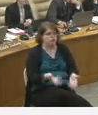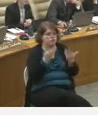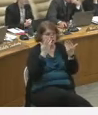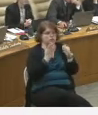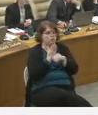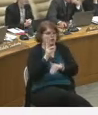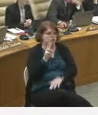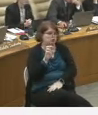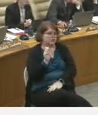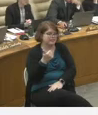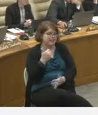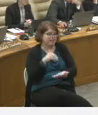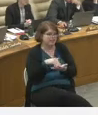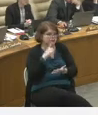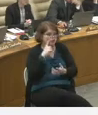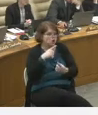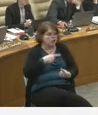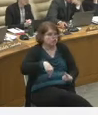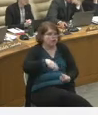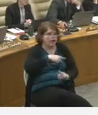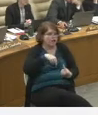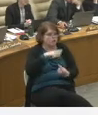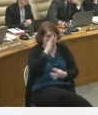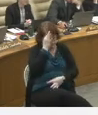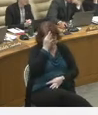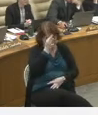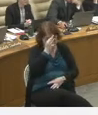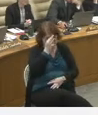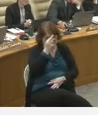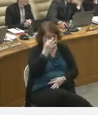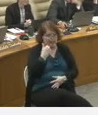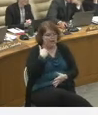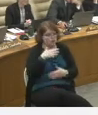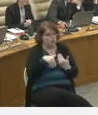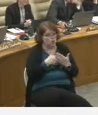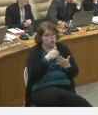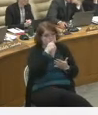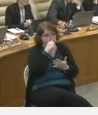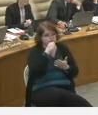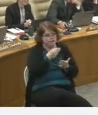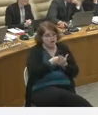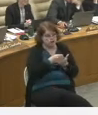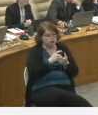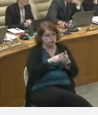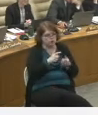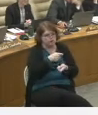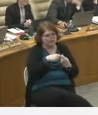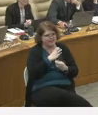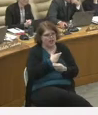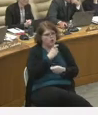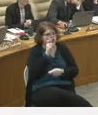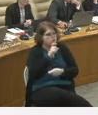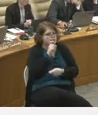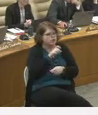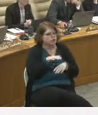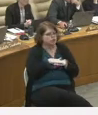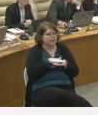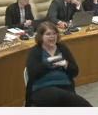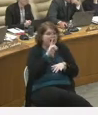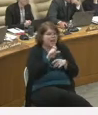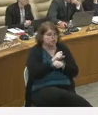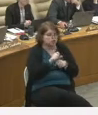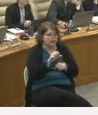210 000 for a track so we're very close to raising money totally private funds for the replacement of our rubberized service actually